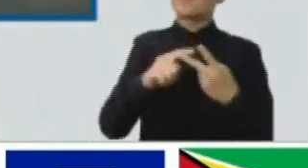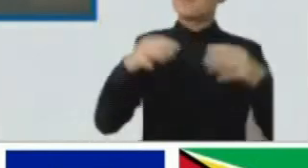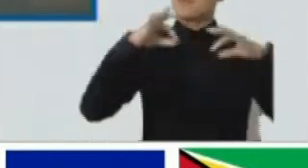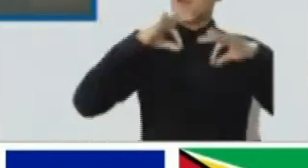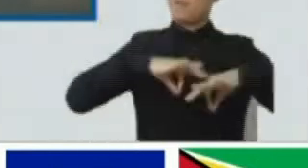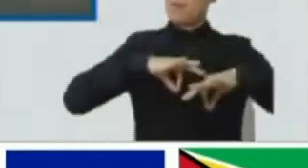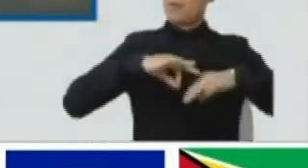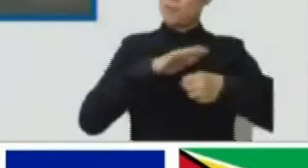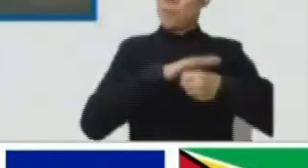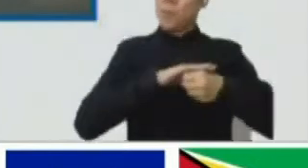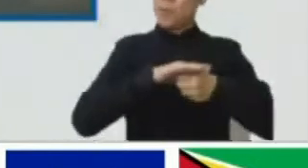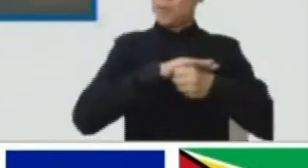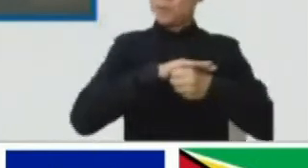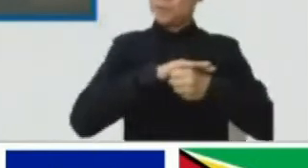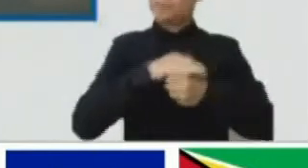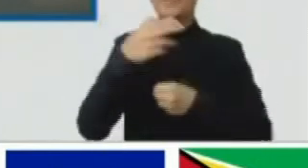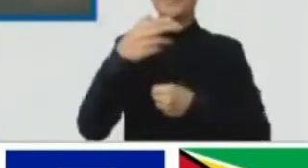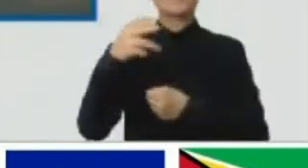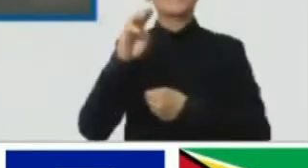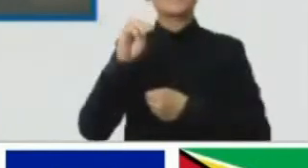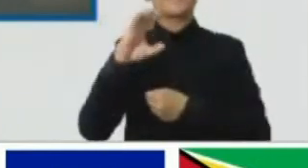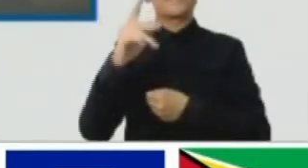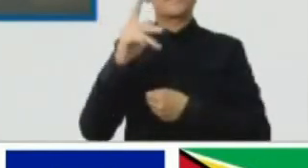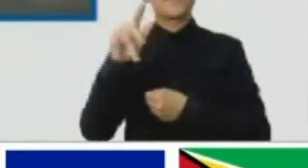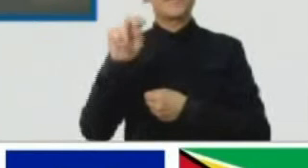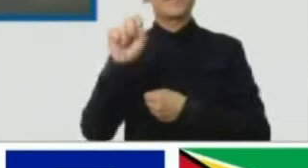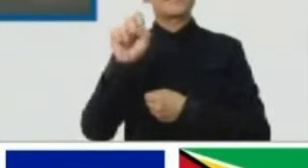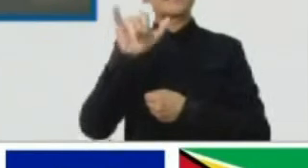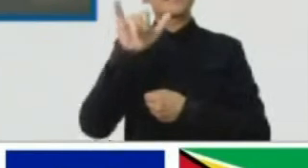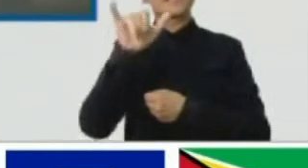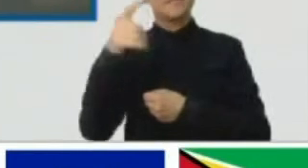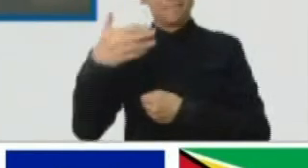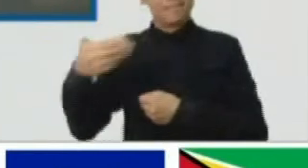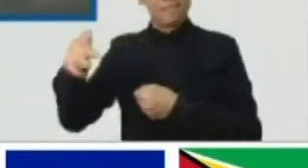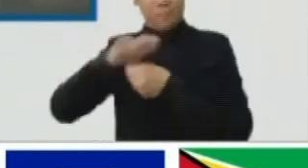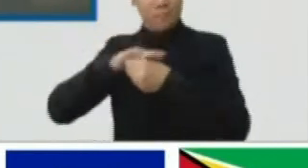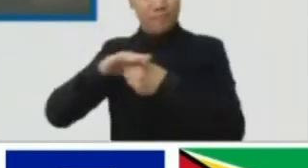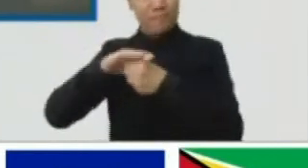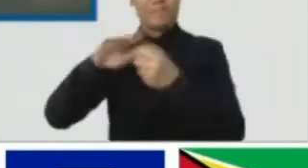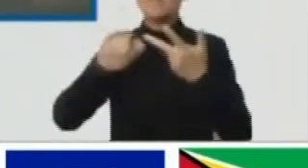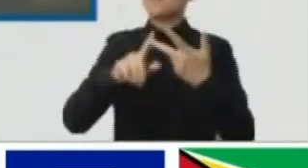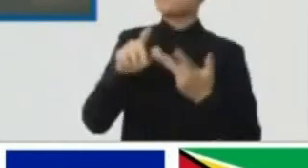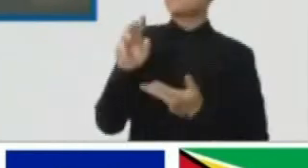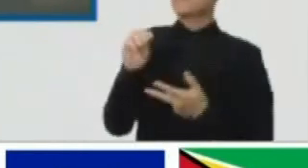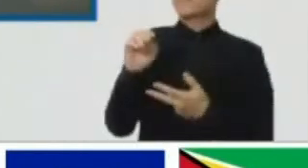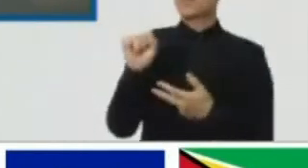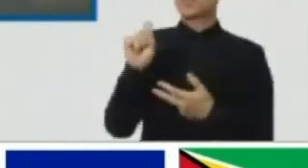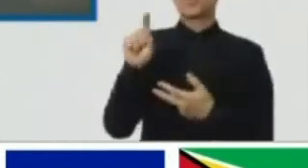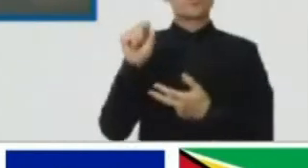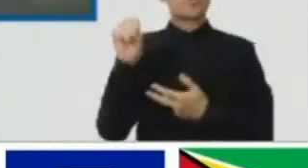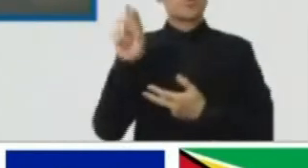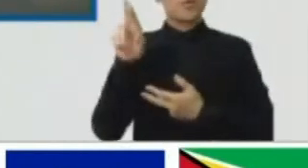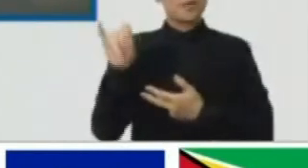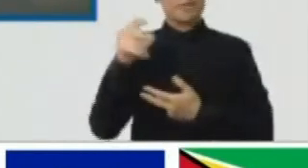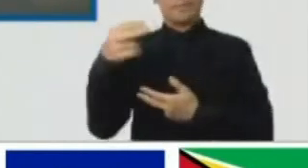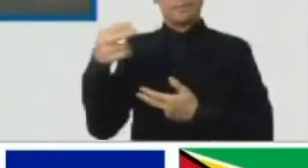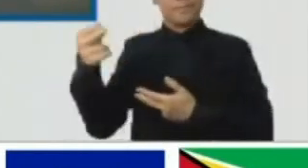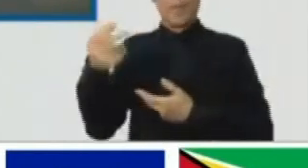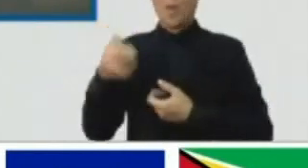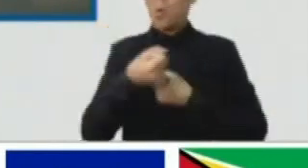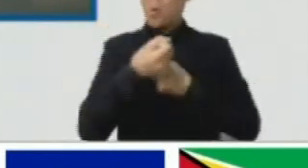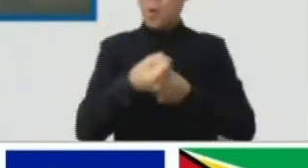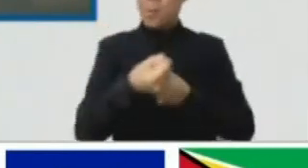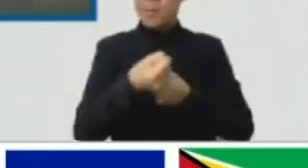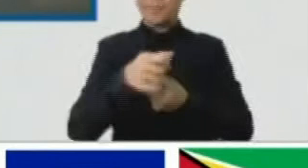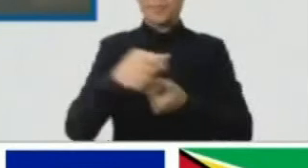Local Government and Rural Development of Jamaica, Mrs. Mami Misutori, Special Representative of the Secretary